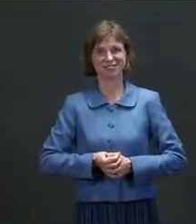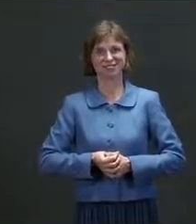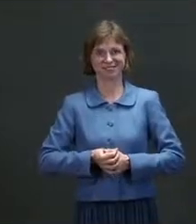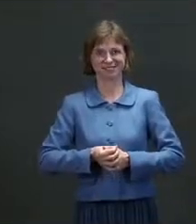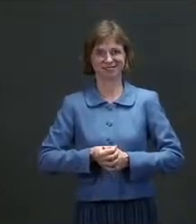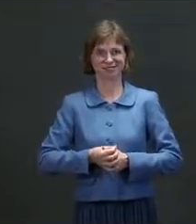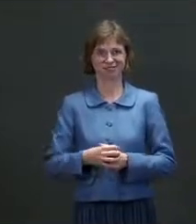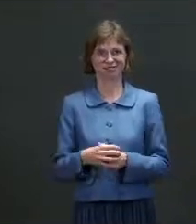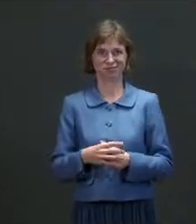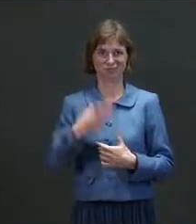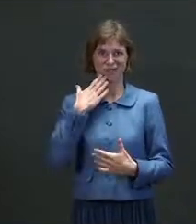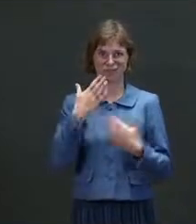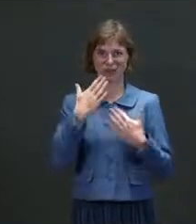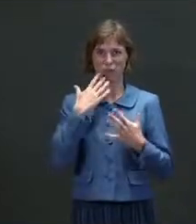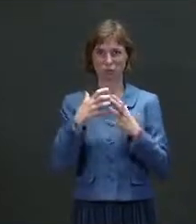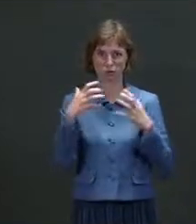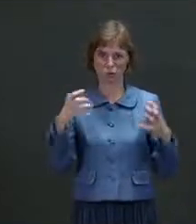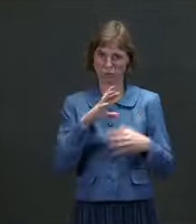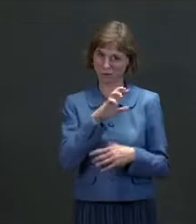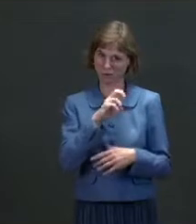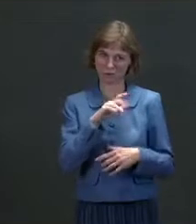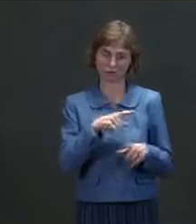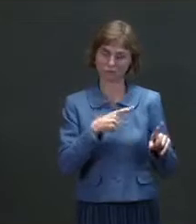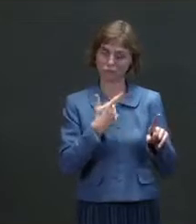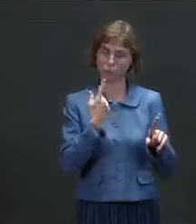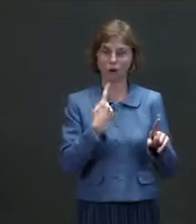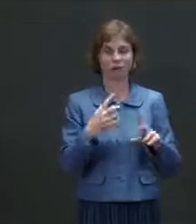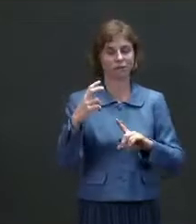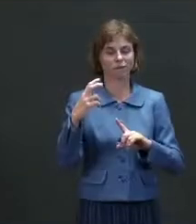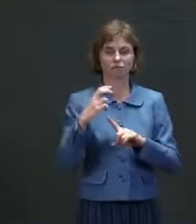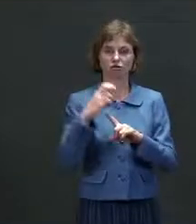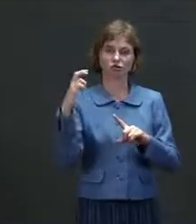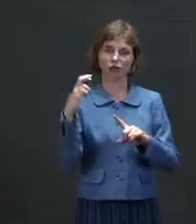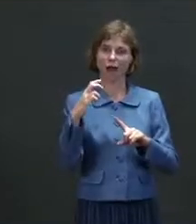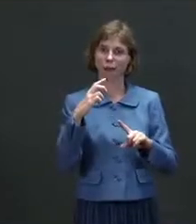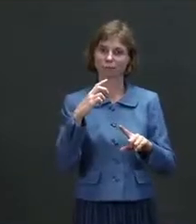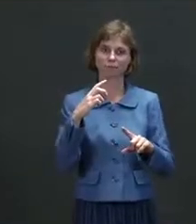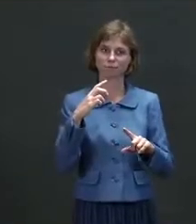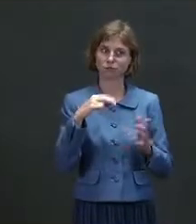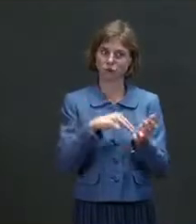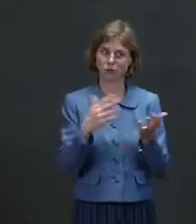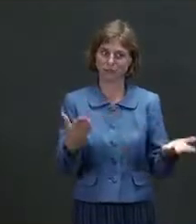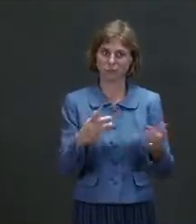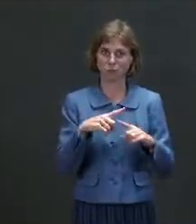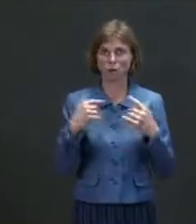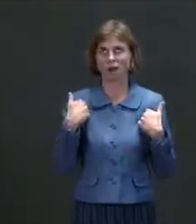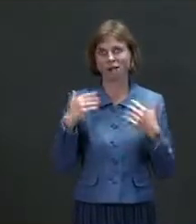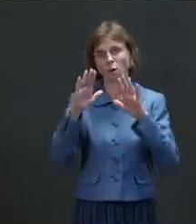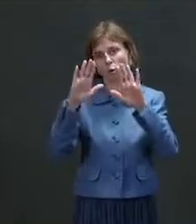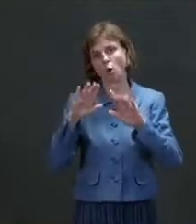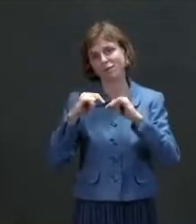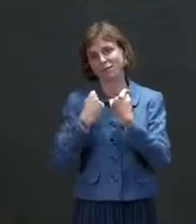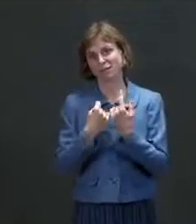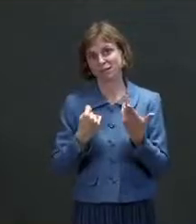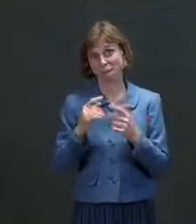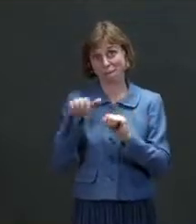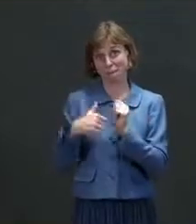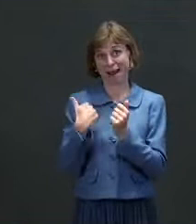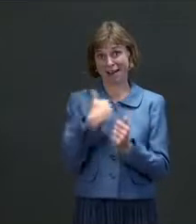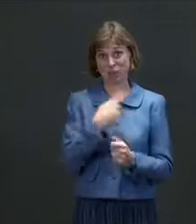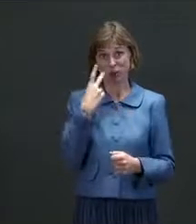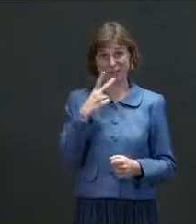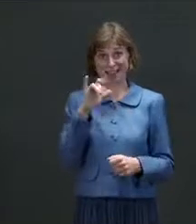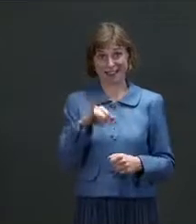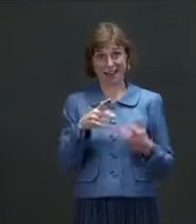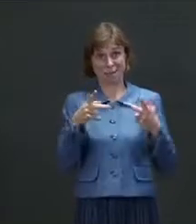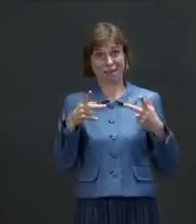Thank you so much, Brittany. She is one of our most dedicated nurses out here, but we have such a great team. Behind us, you can see, this is the site